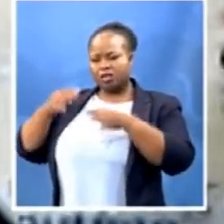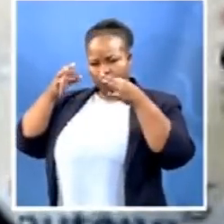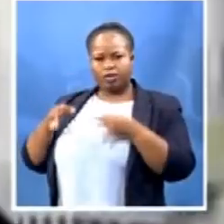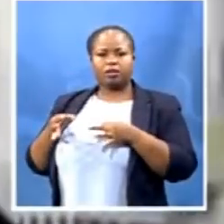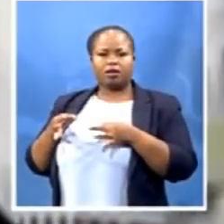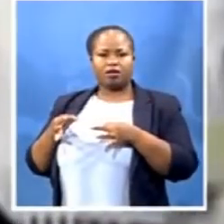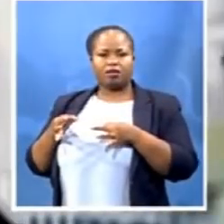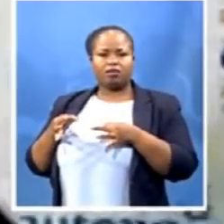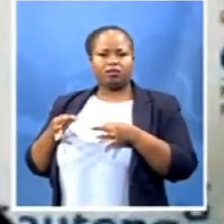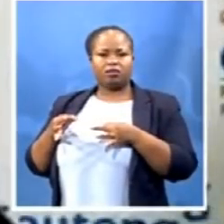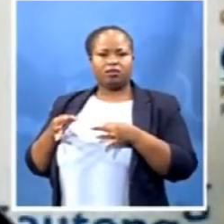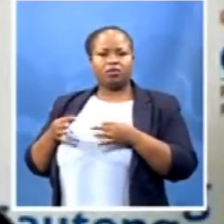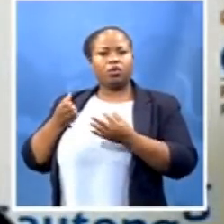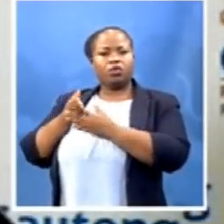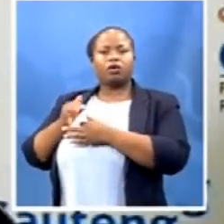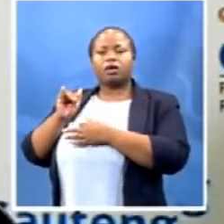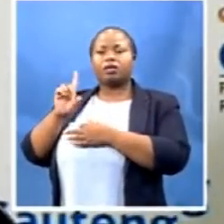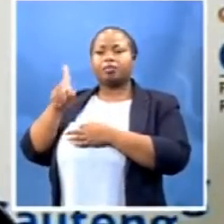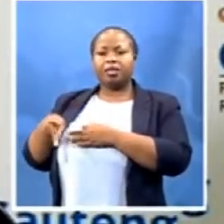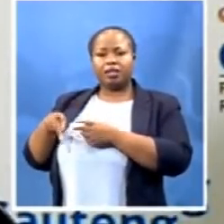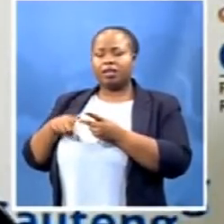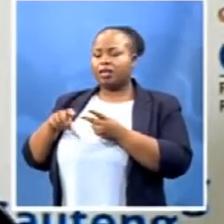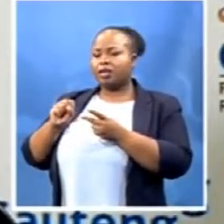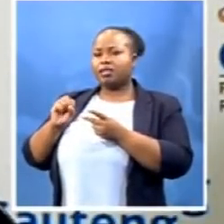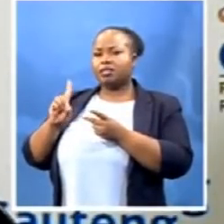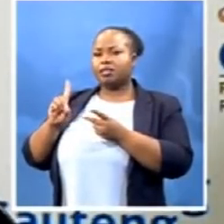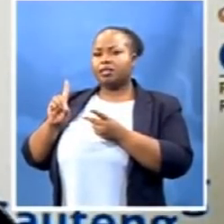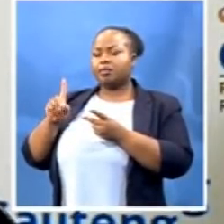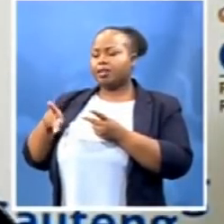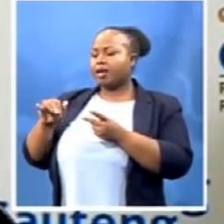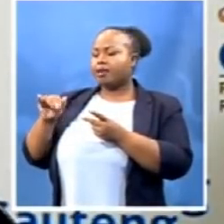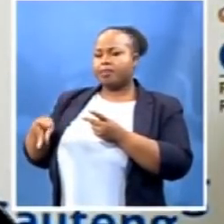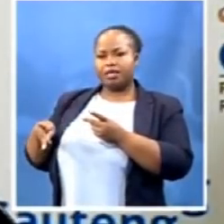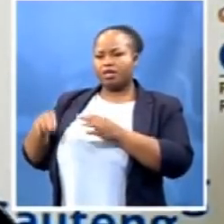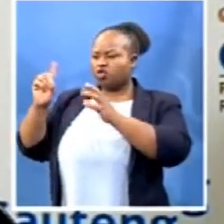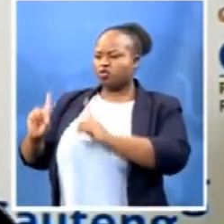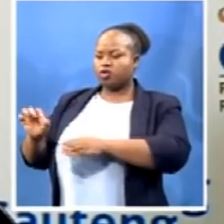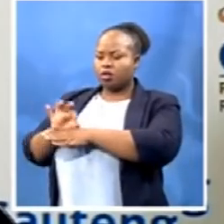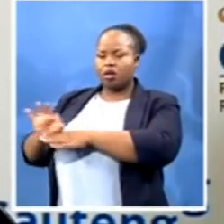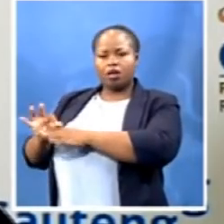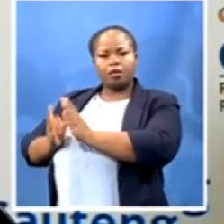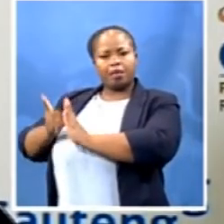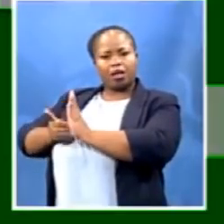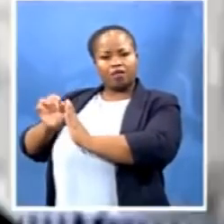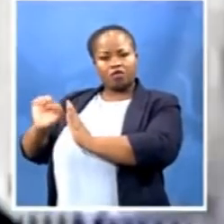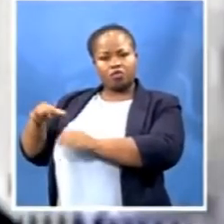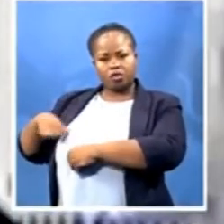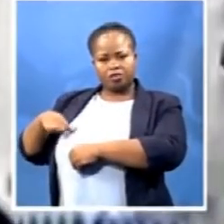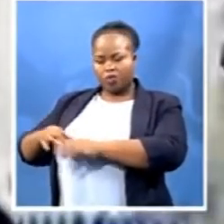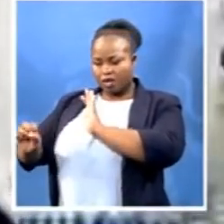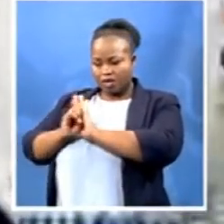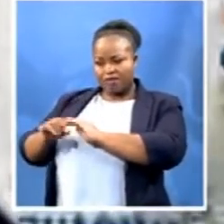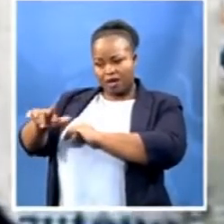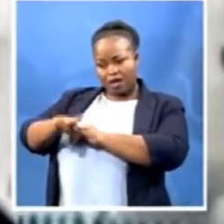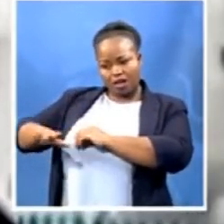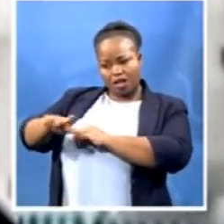and SDBIP, which is the Spatial Development Plan of the municipality, we then identify and